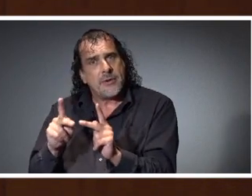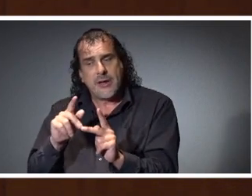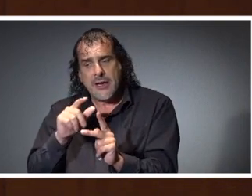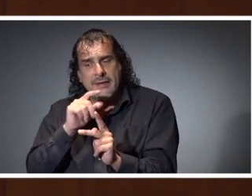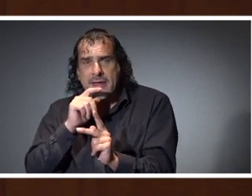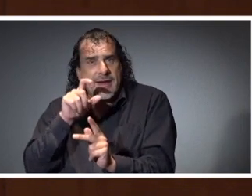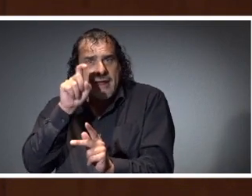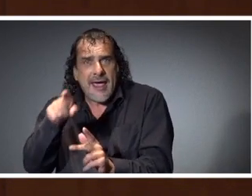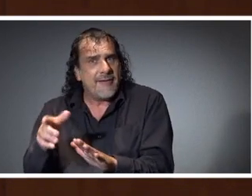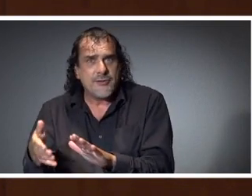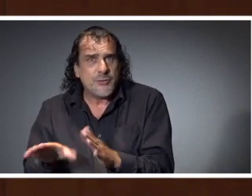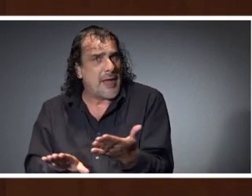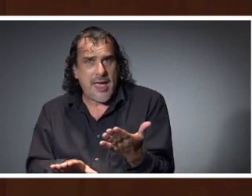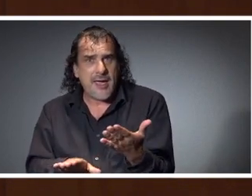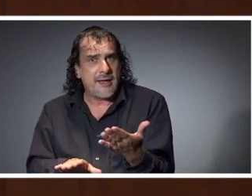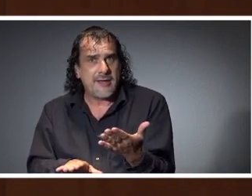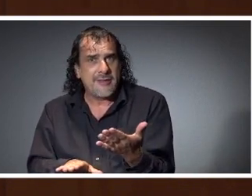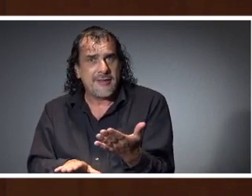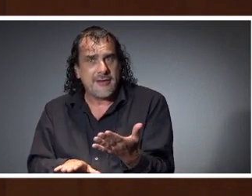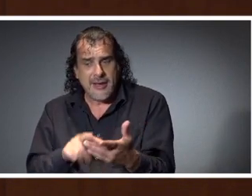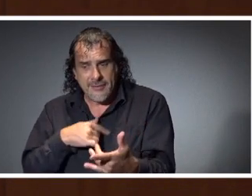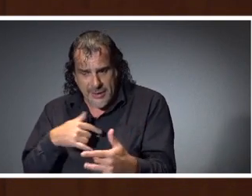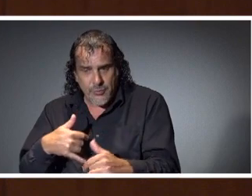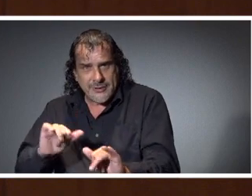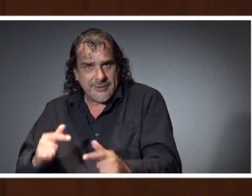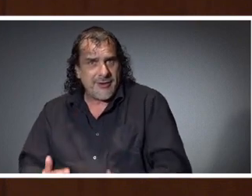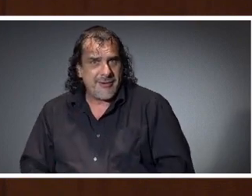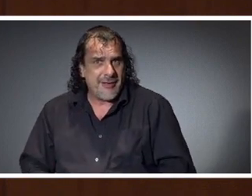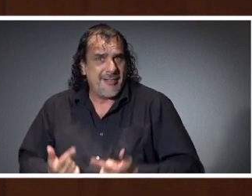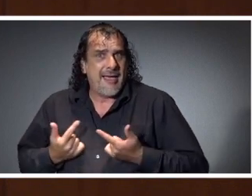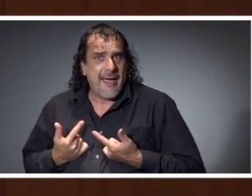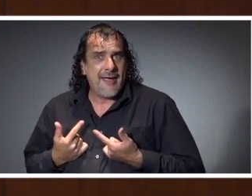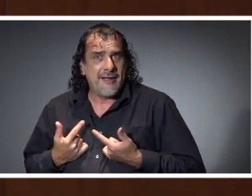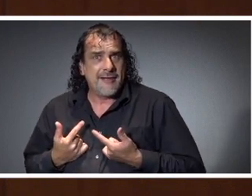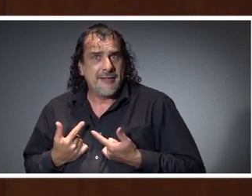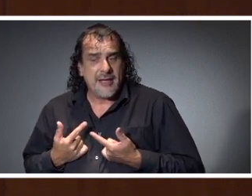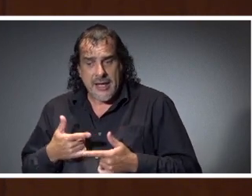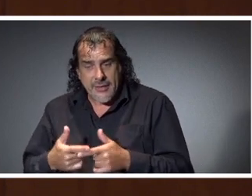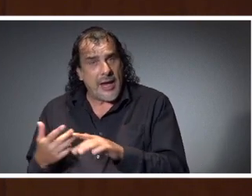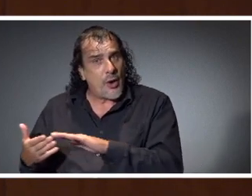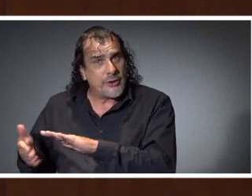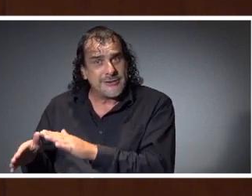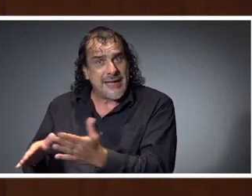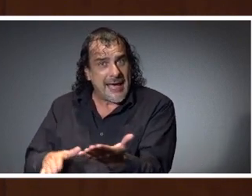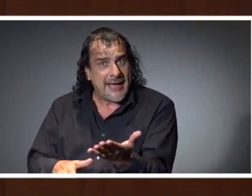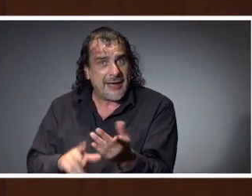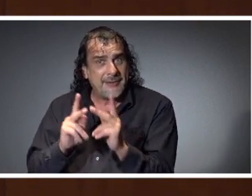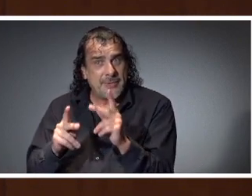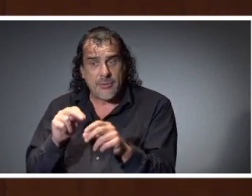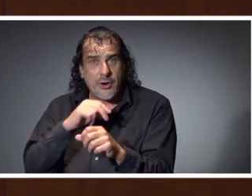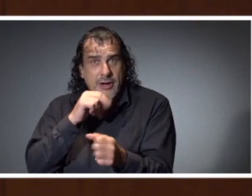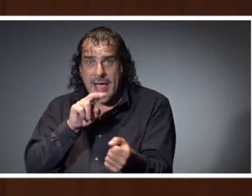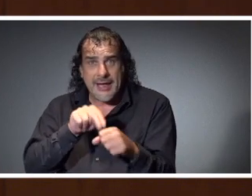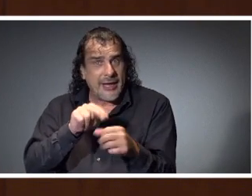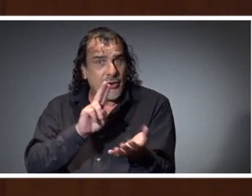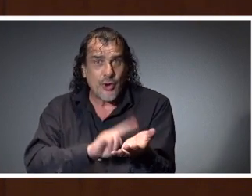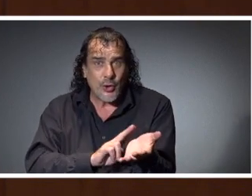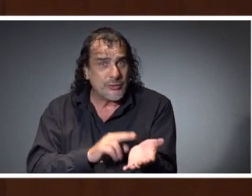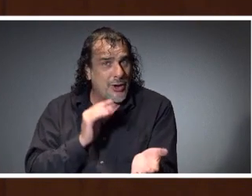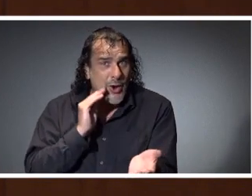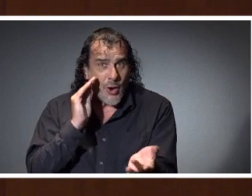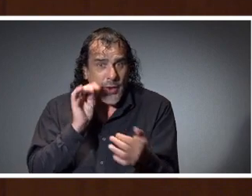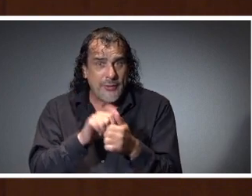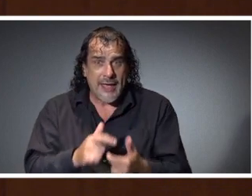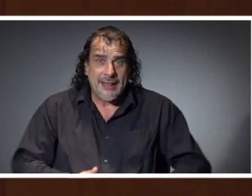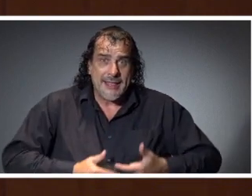to die. These are people who otherwise would be with us today. Most of the people who are dying today in Mississippi are not in nursing homes. They're people who live in the